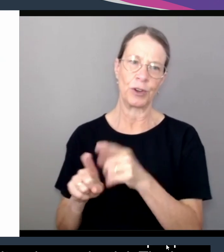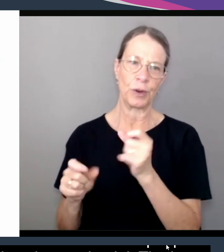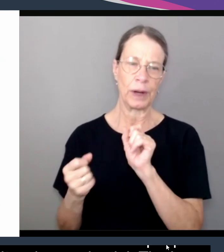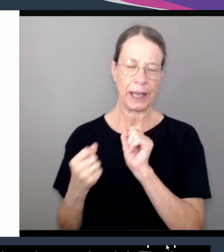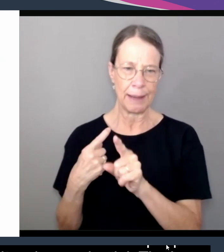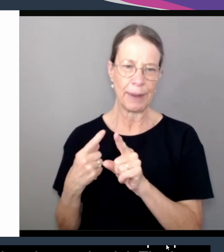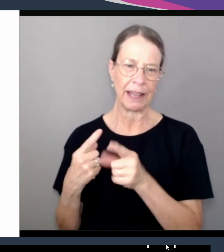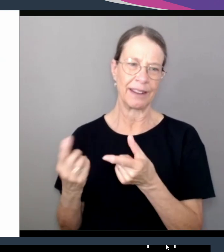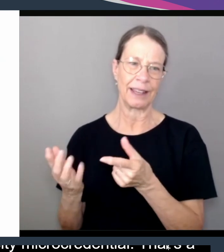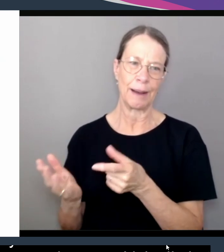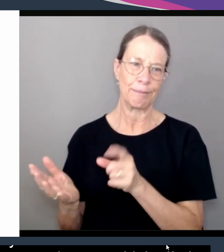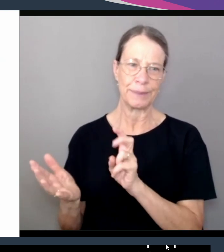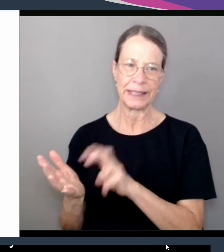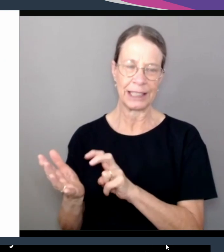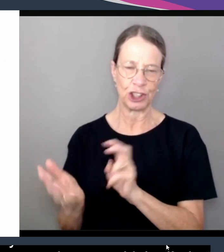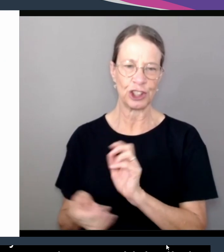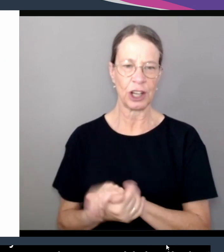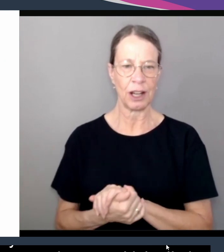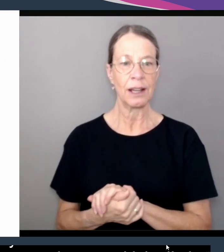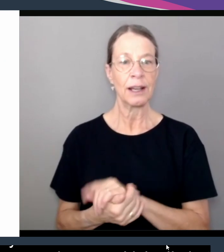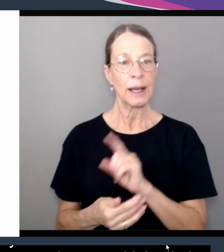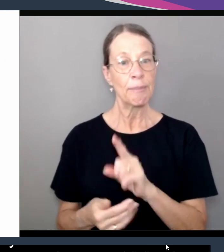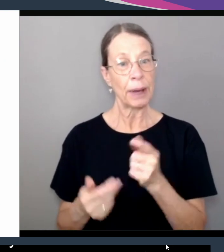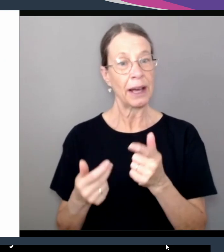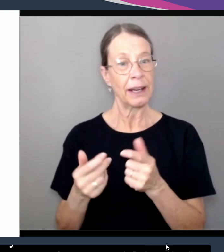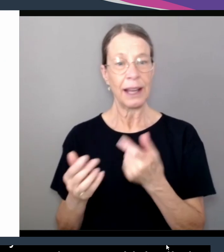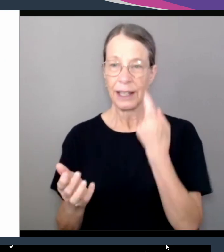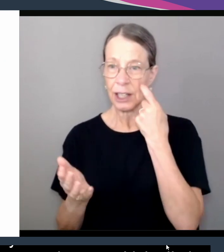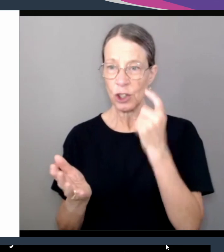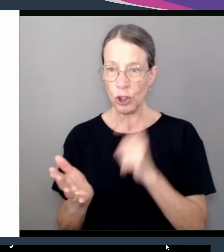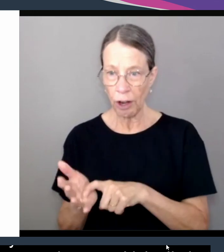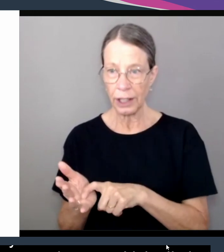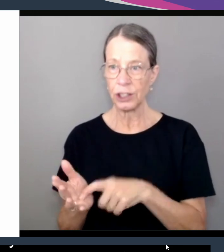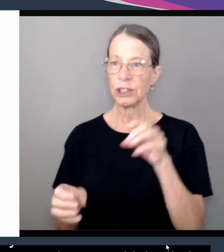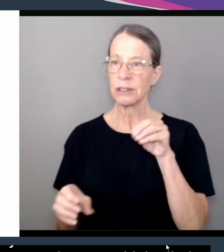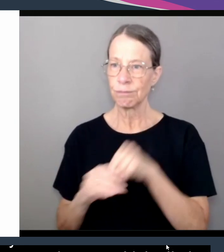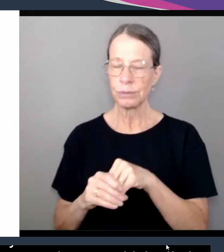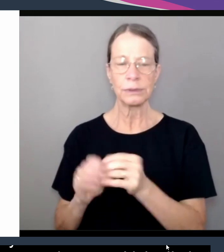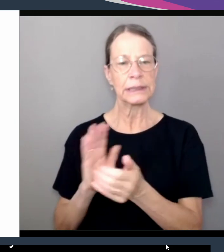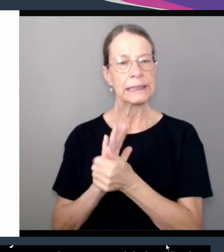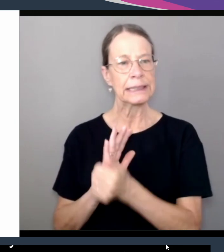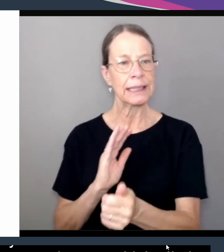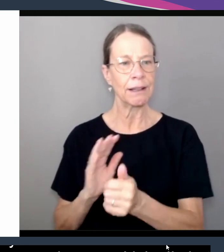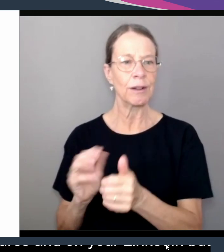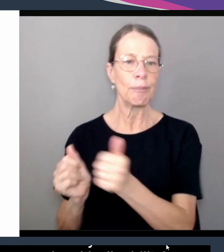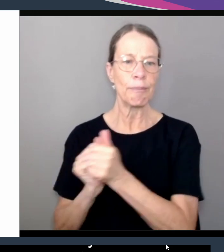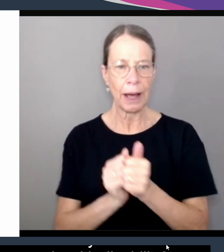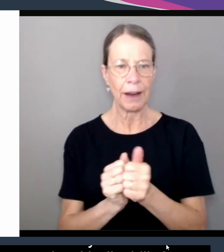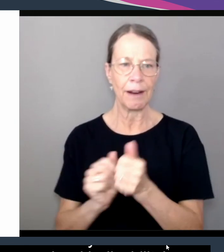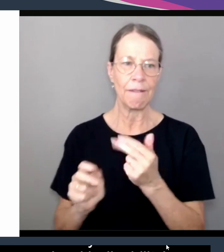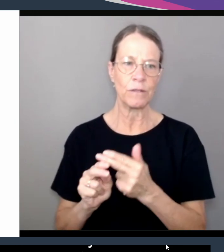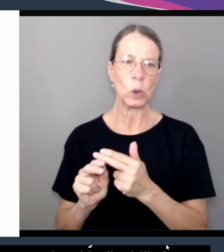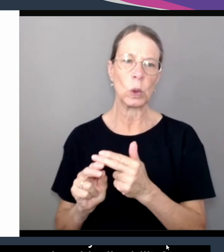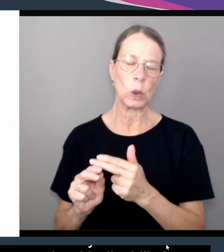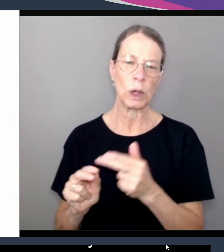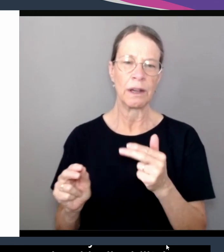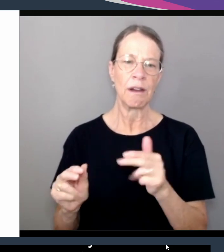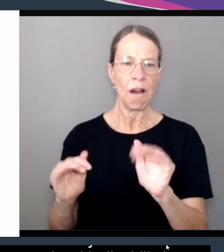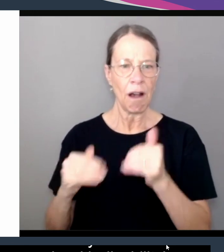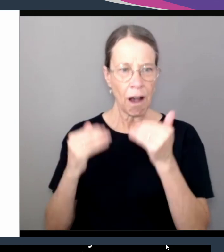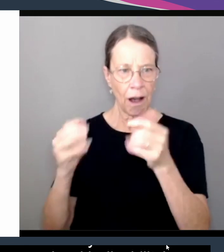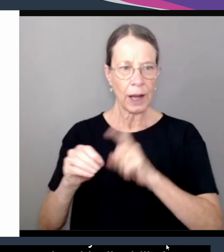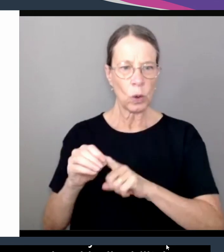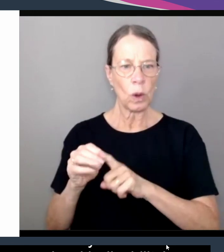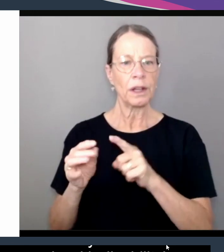contribution as skilled partners in ethical, inclusive, and high-quality research. The core of this course is not